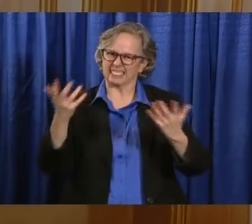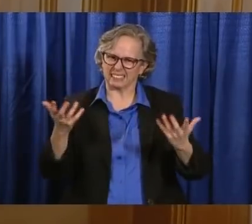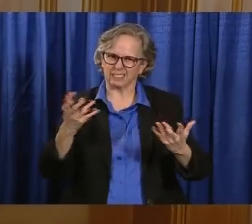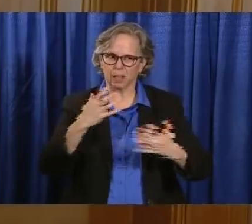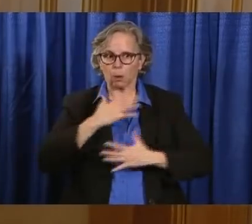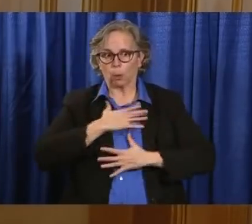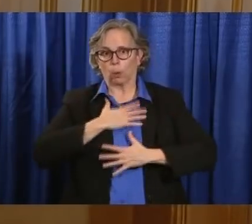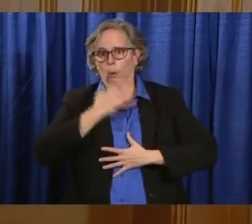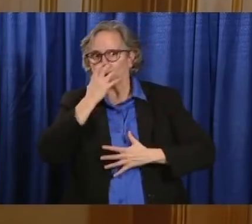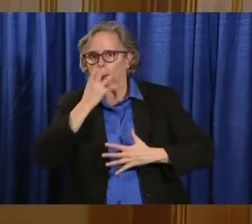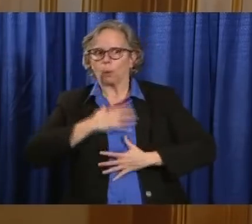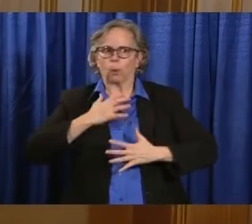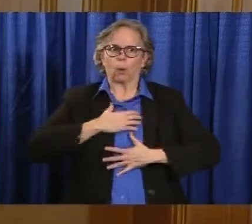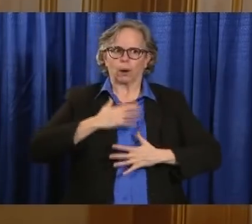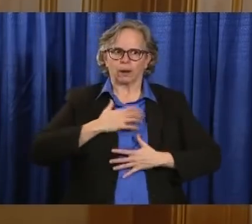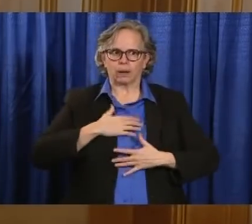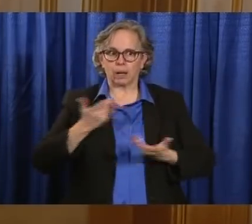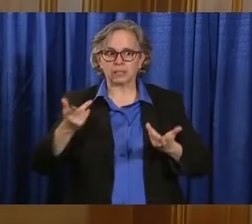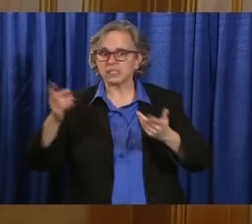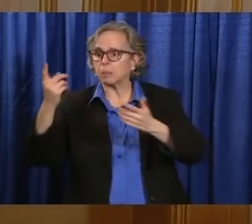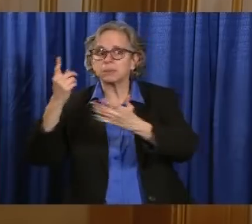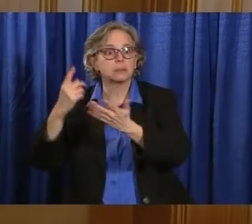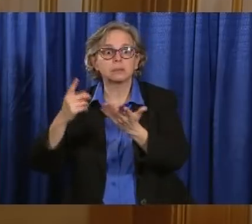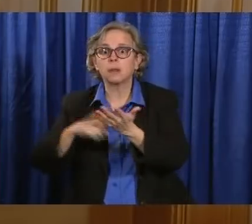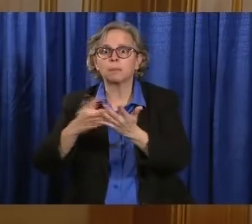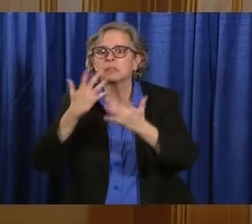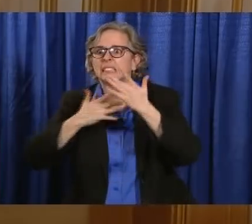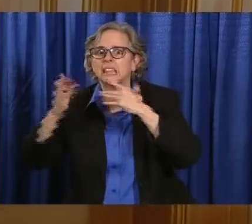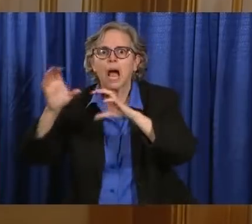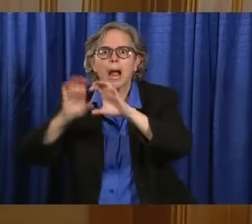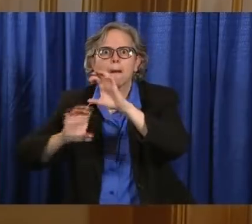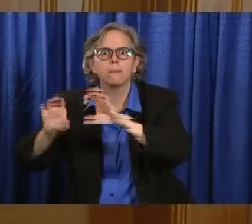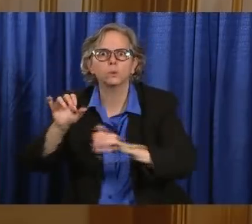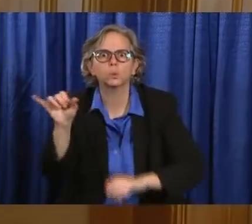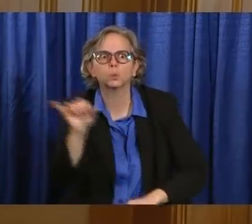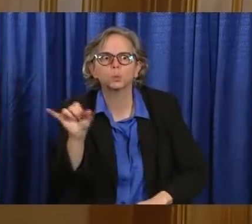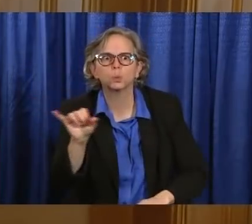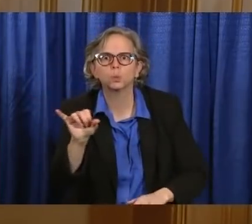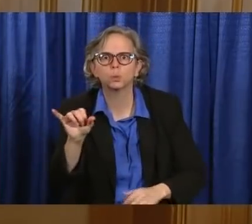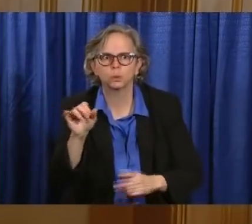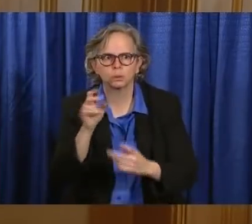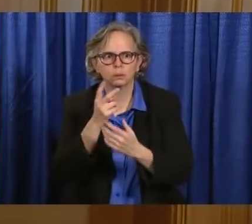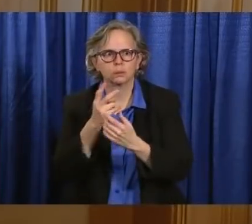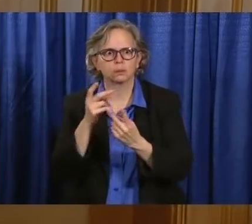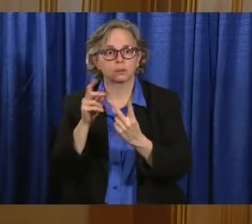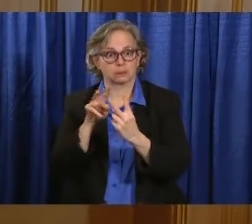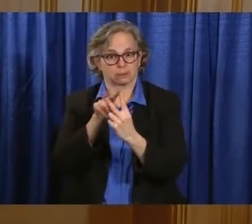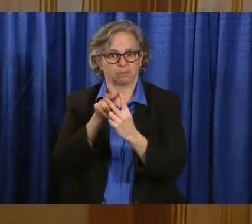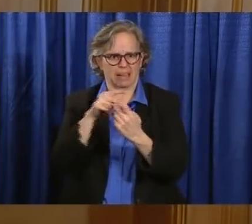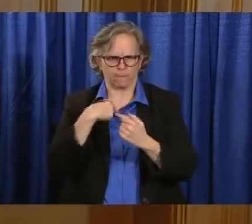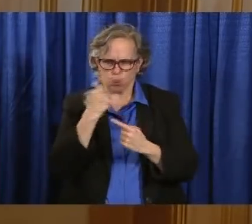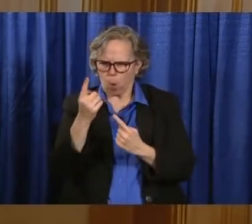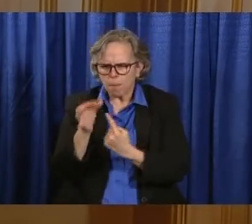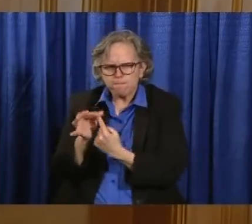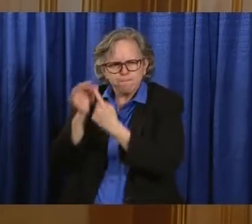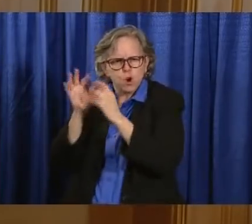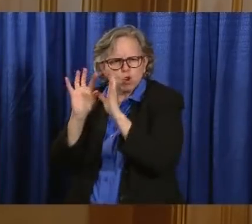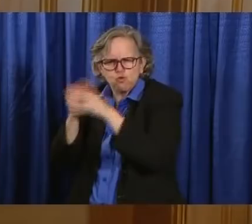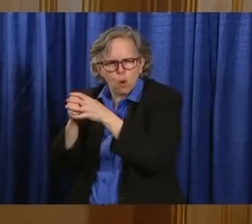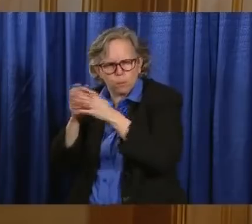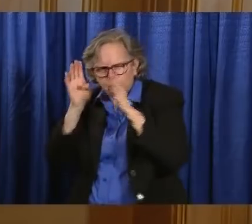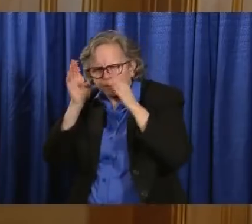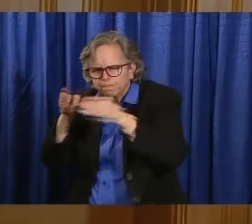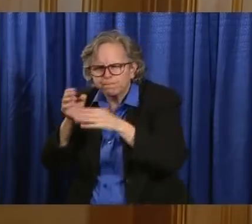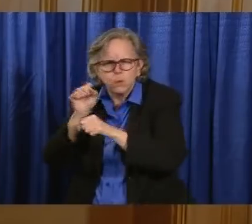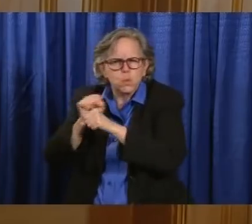shortage of the chemicals to go in the machines. Again, we have a group that is working on dealing with that and making